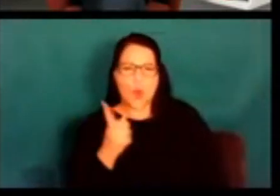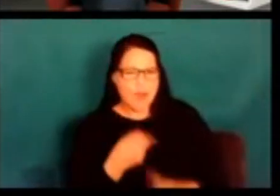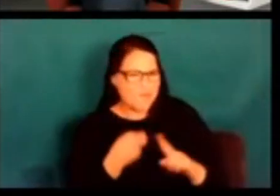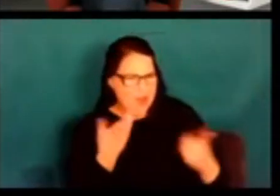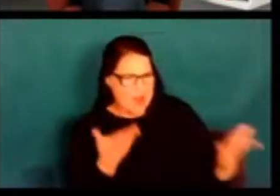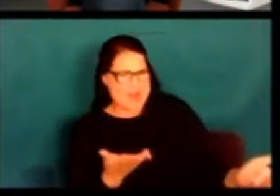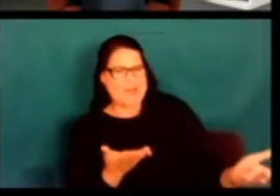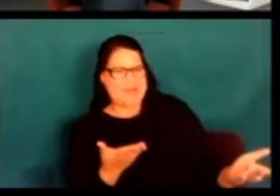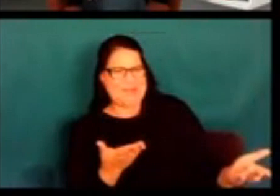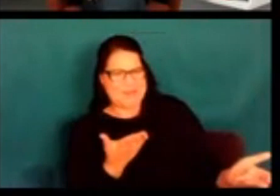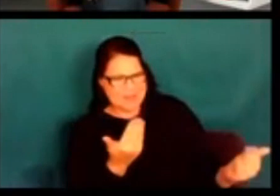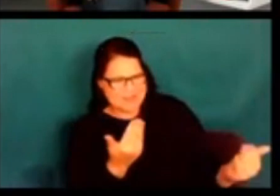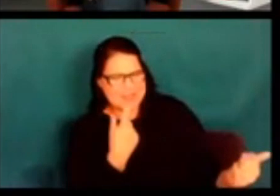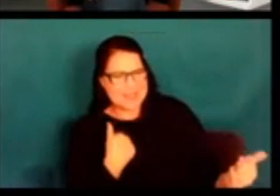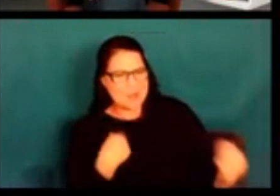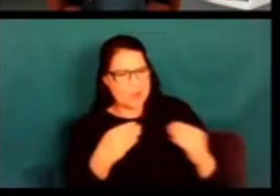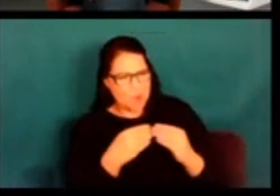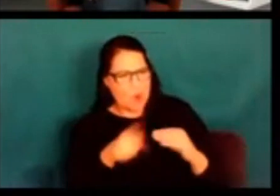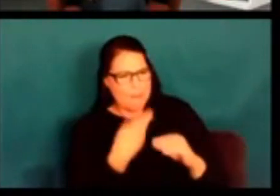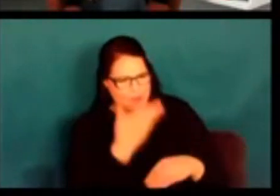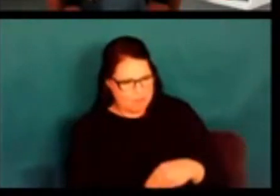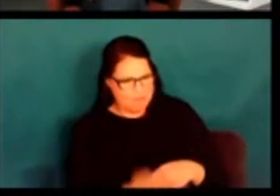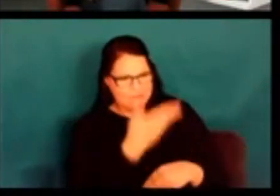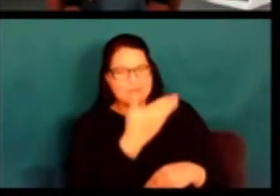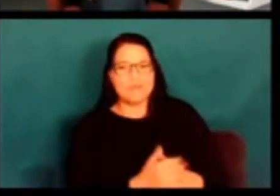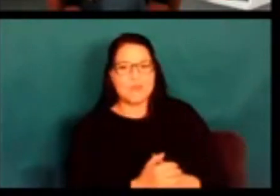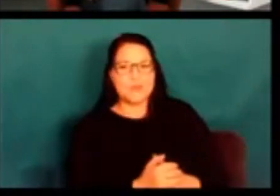from? Tell us a little bit about that.